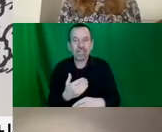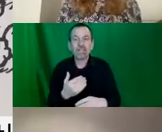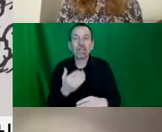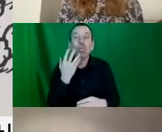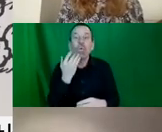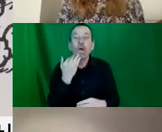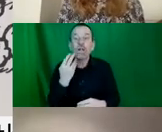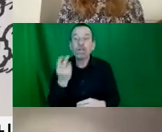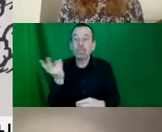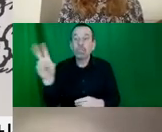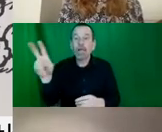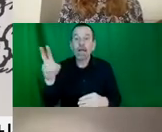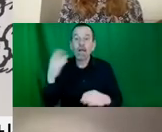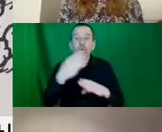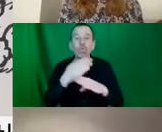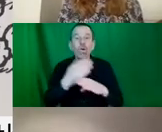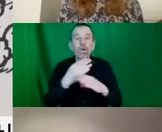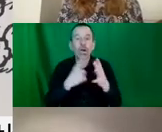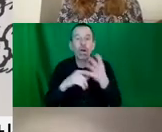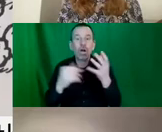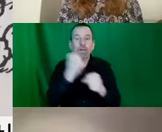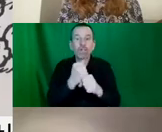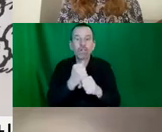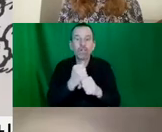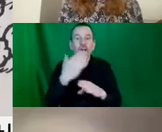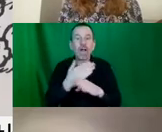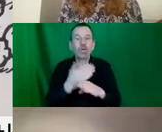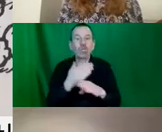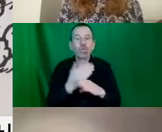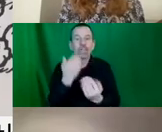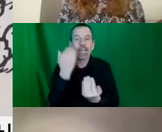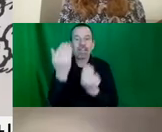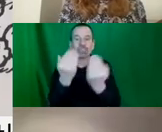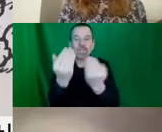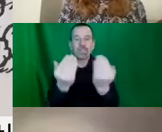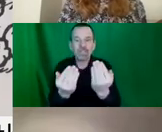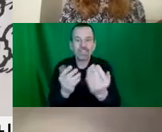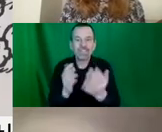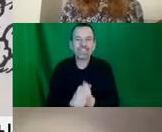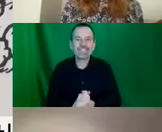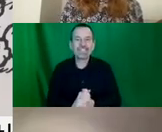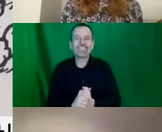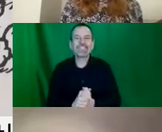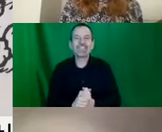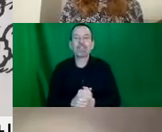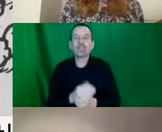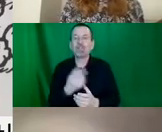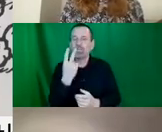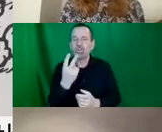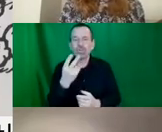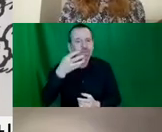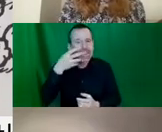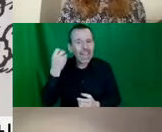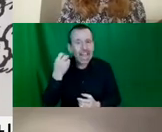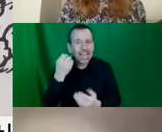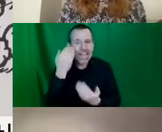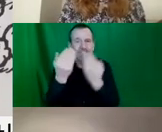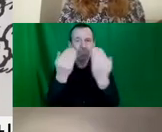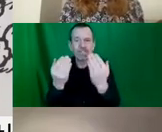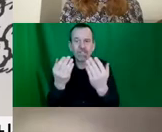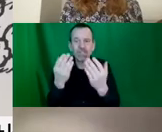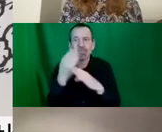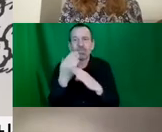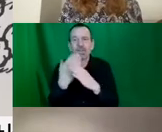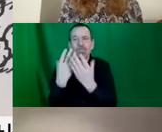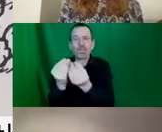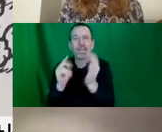I worked with Cats on the Page touring exhibition and condition checked a lot of felines. Two of my favourite being Edward Lear's drawing of himself